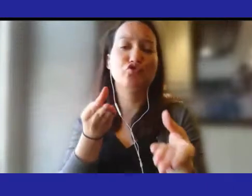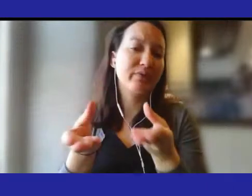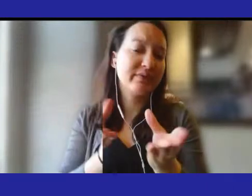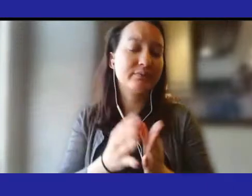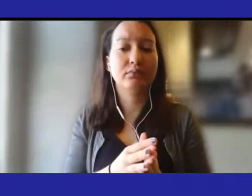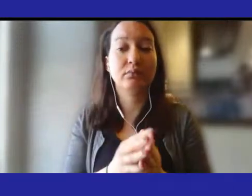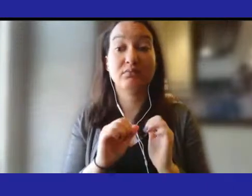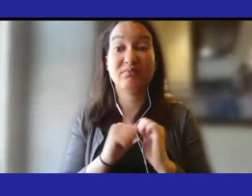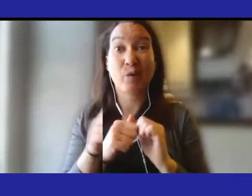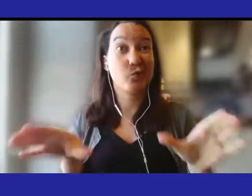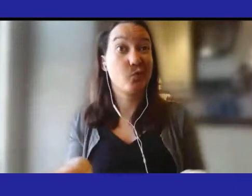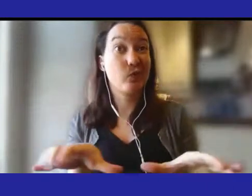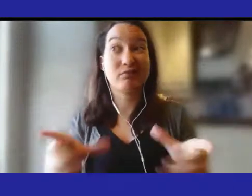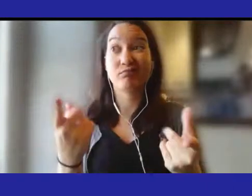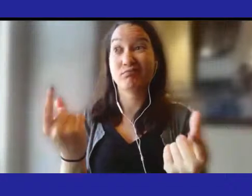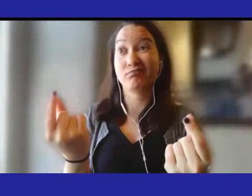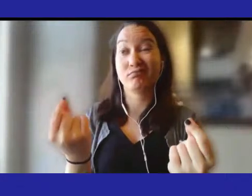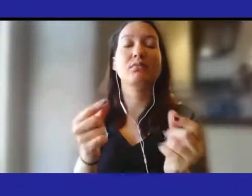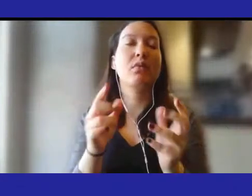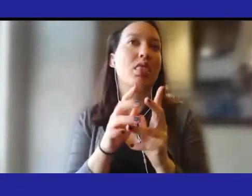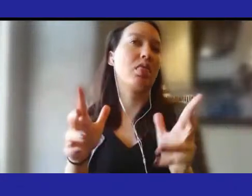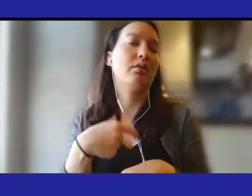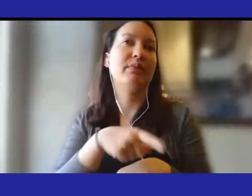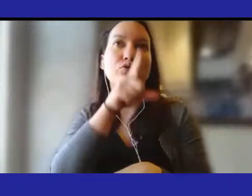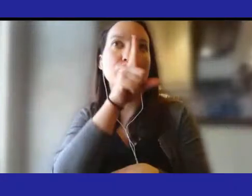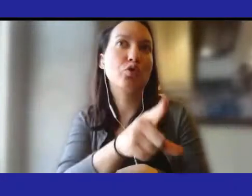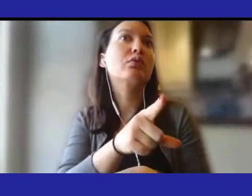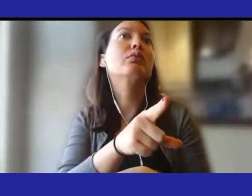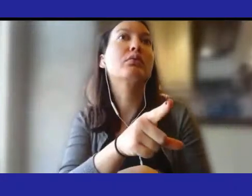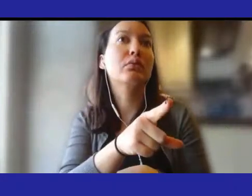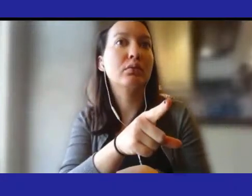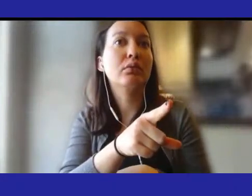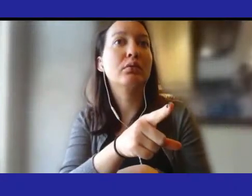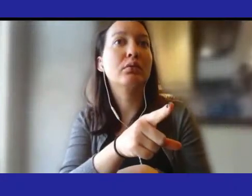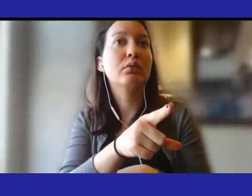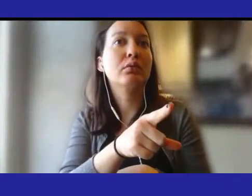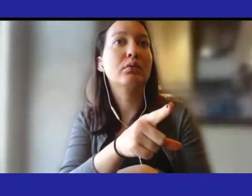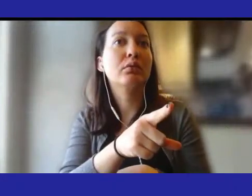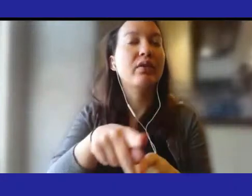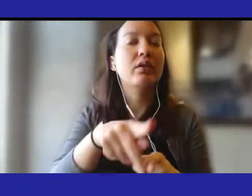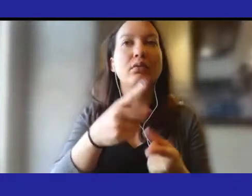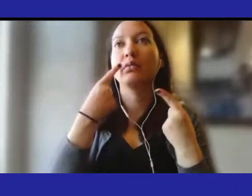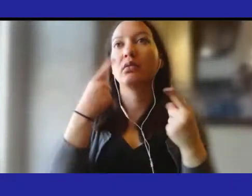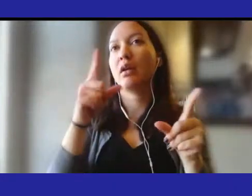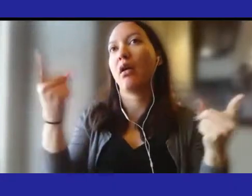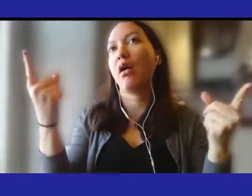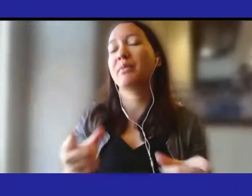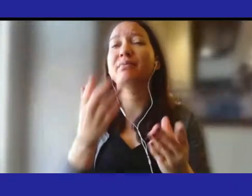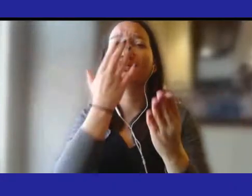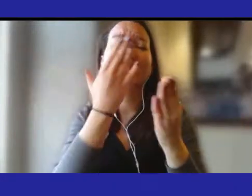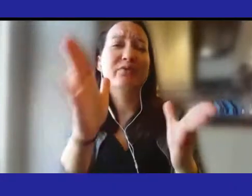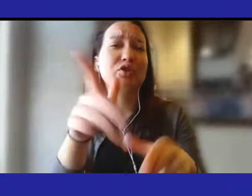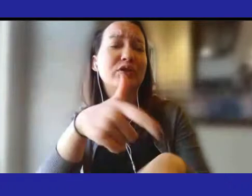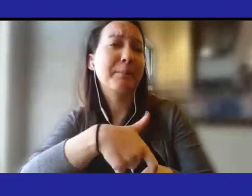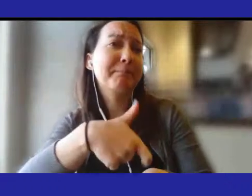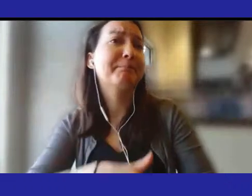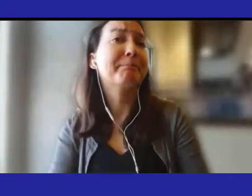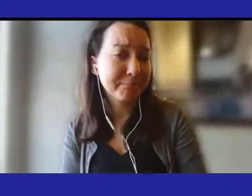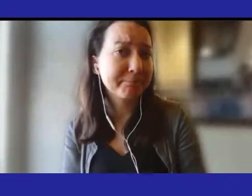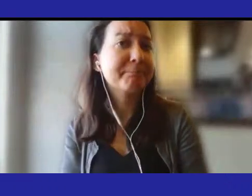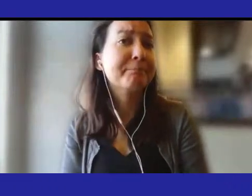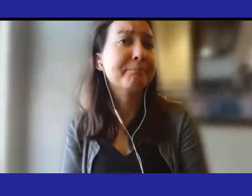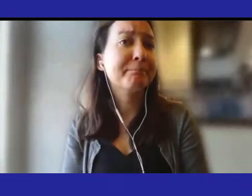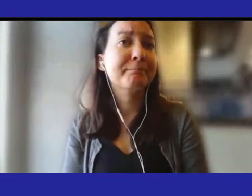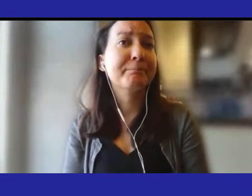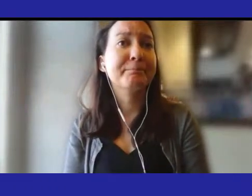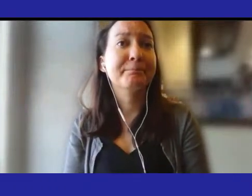all that, it takes a lot to make sure that we interprofessionally make it happen. So I'd like to thank you so much for your time and open it up to any